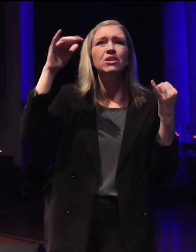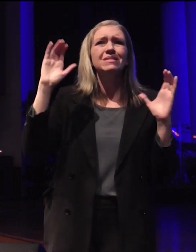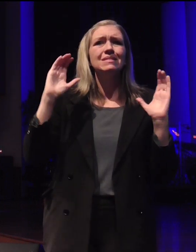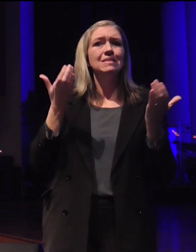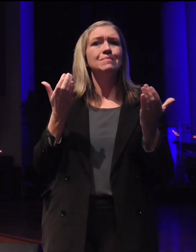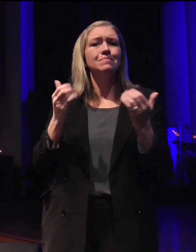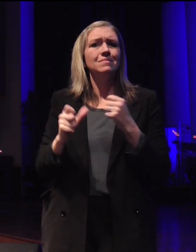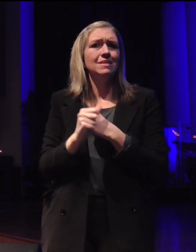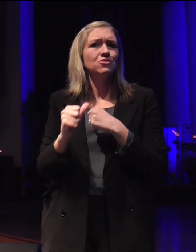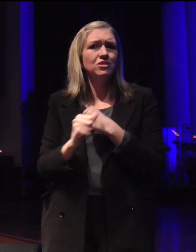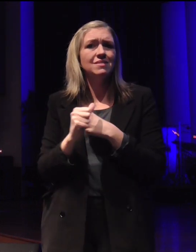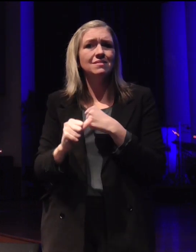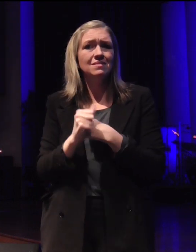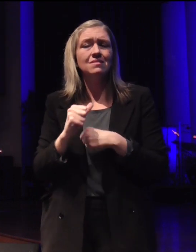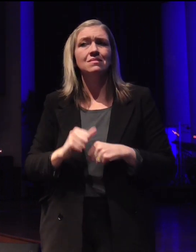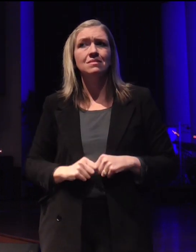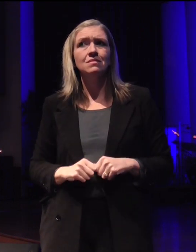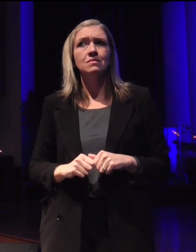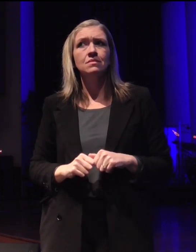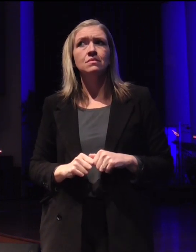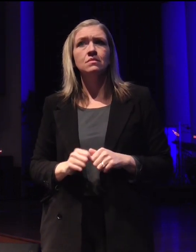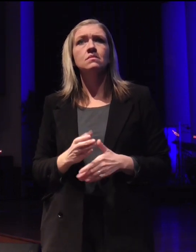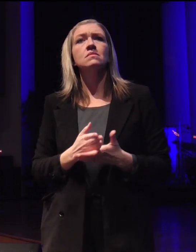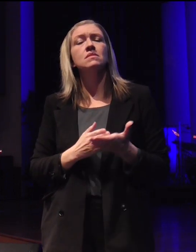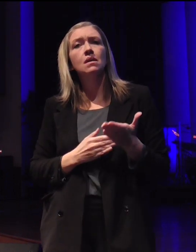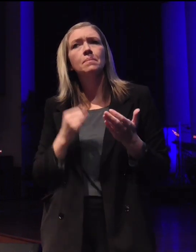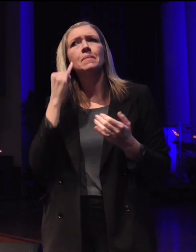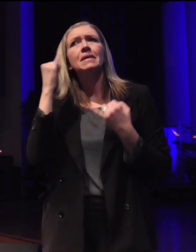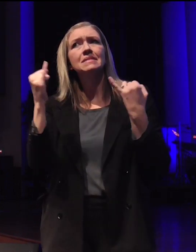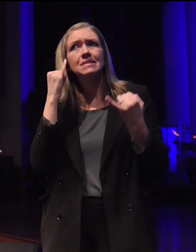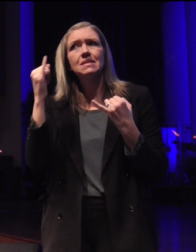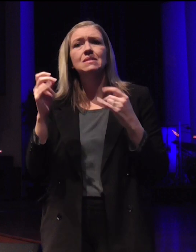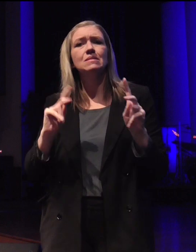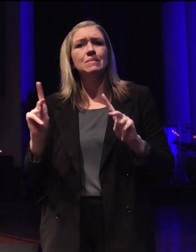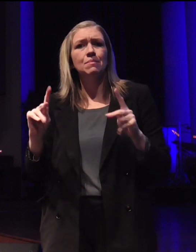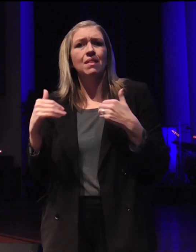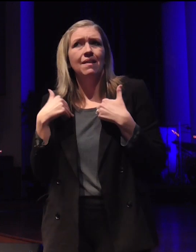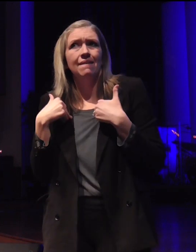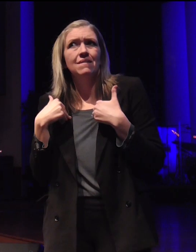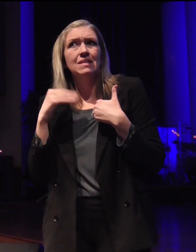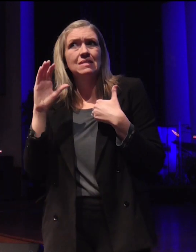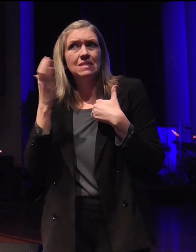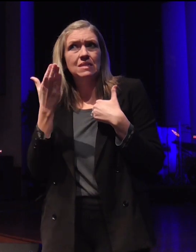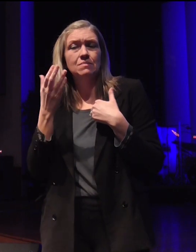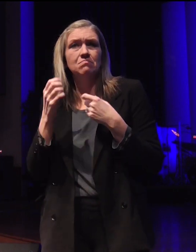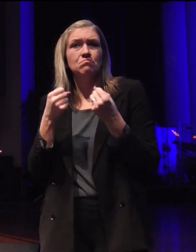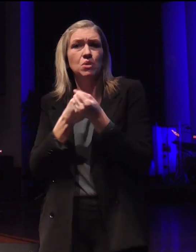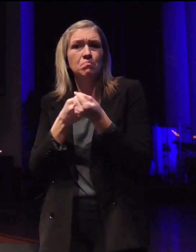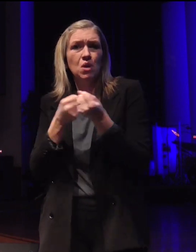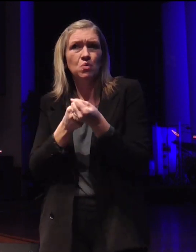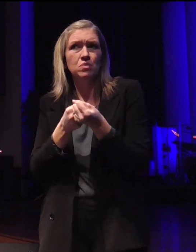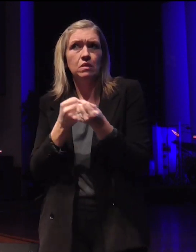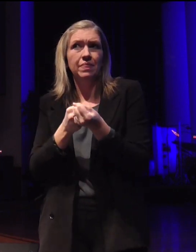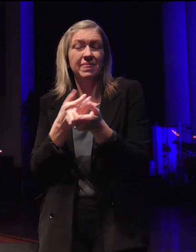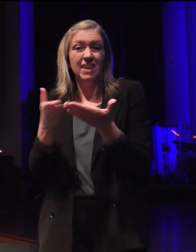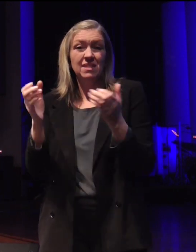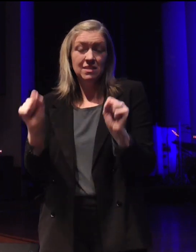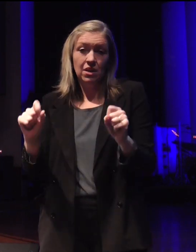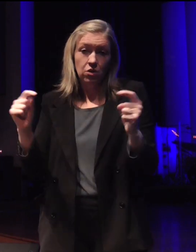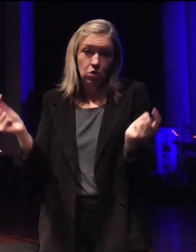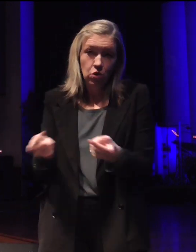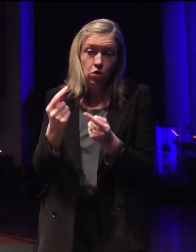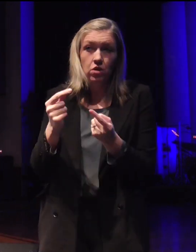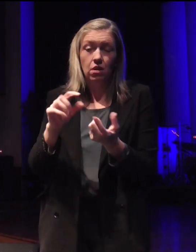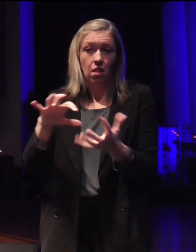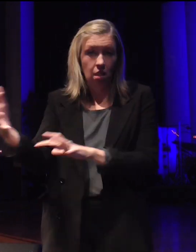be dangerous. There are ideas that people have that seem to be promoting things that could hurt or harm other